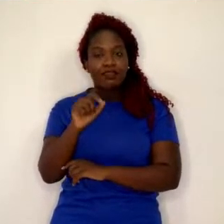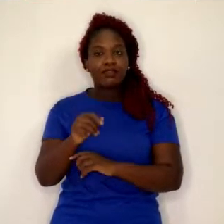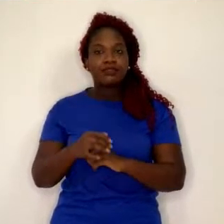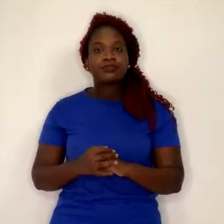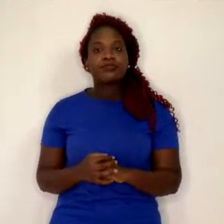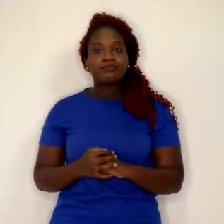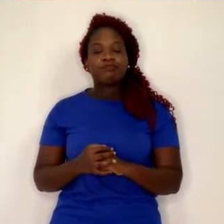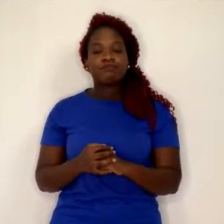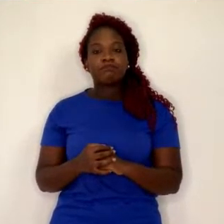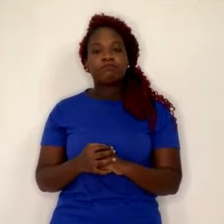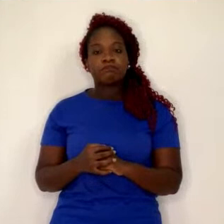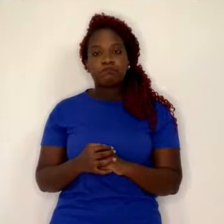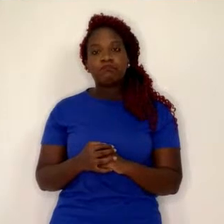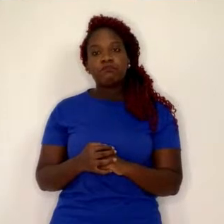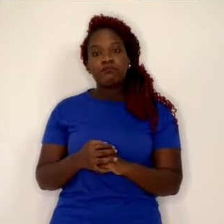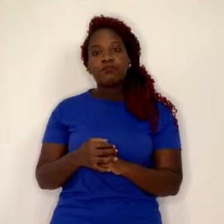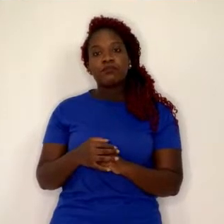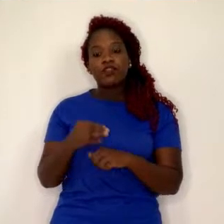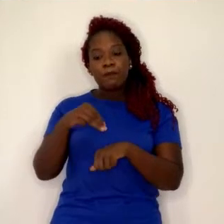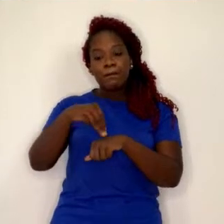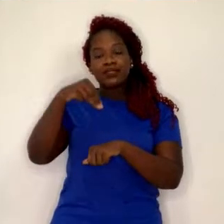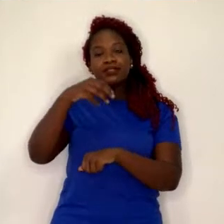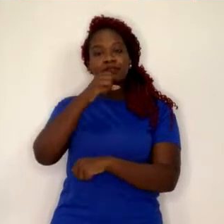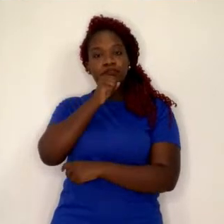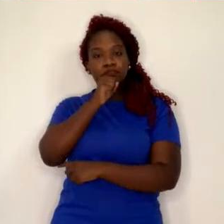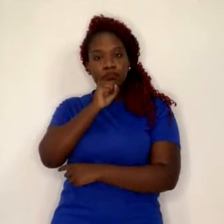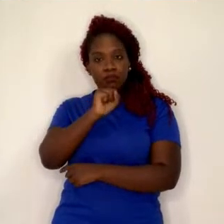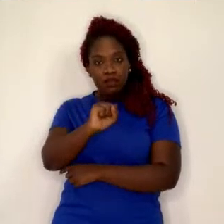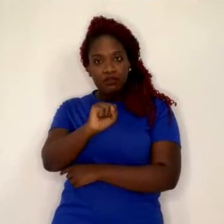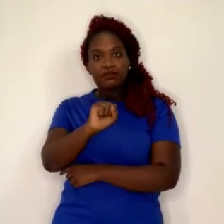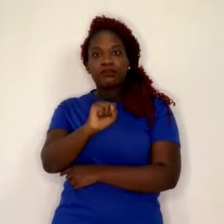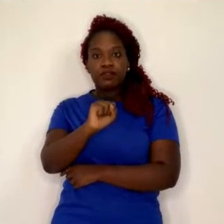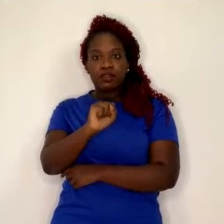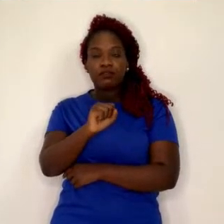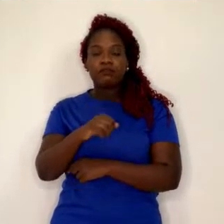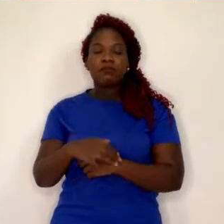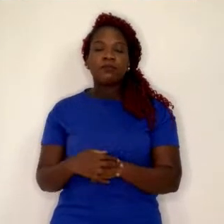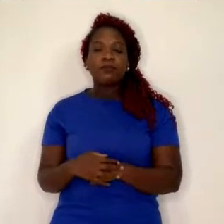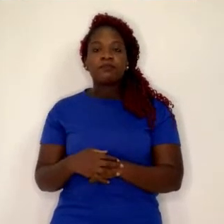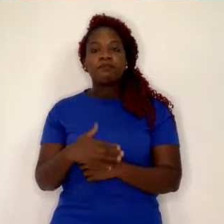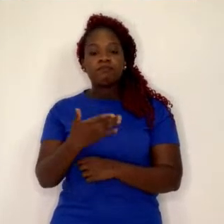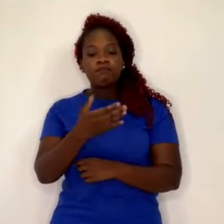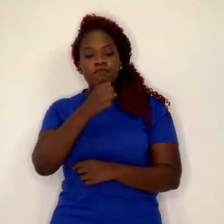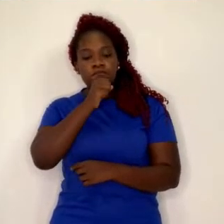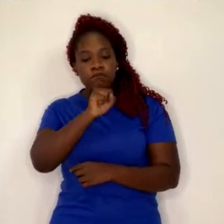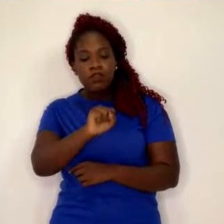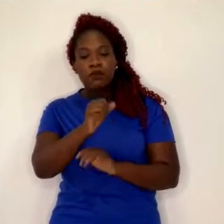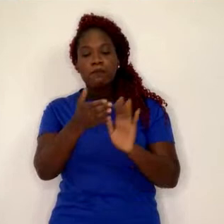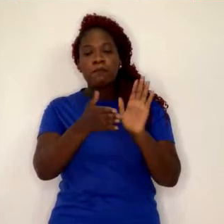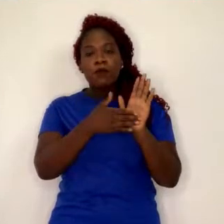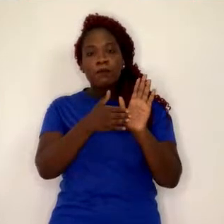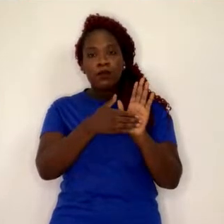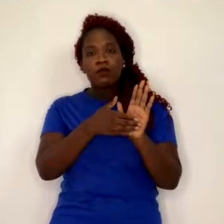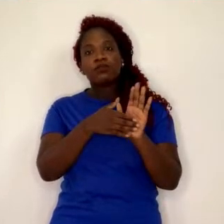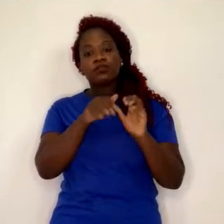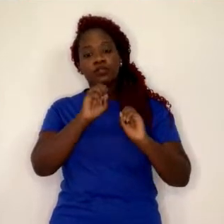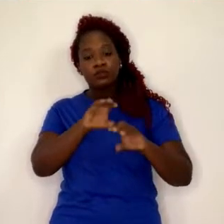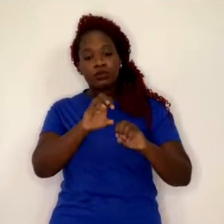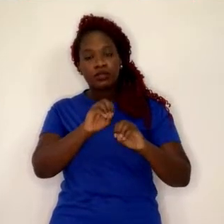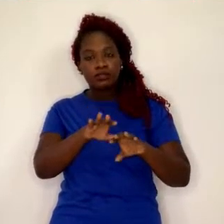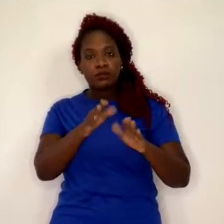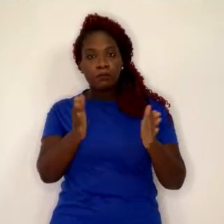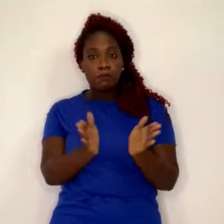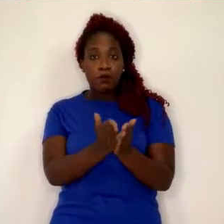an education of freedom. And we need to mention Paulo Freire, who proposes this